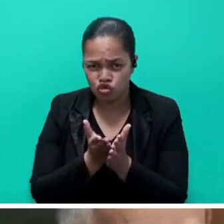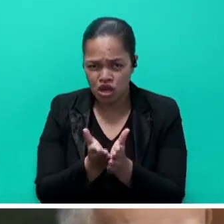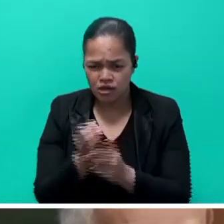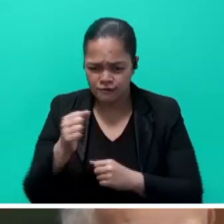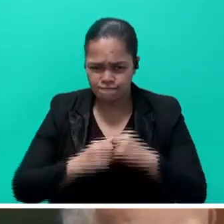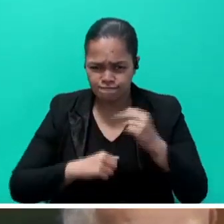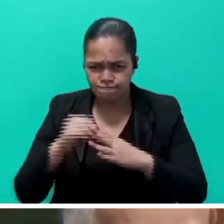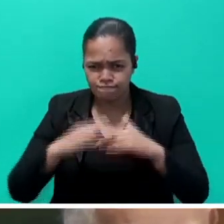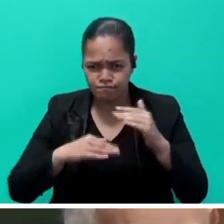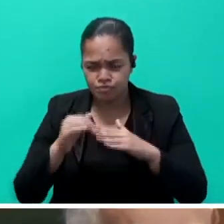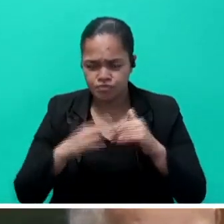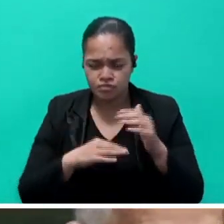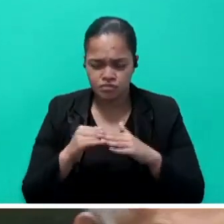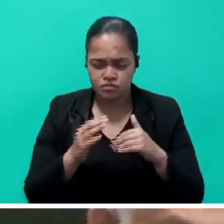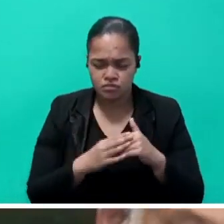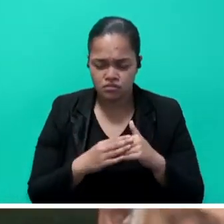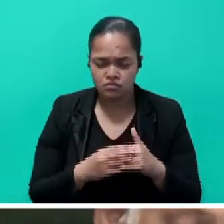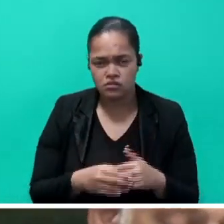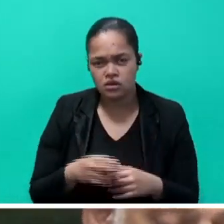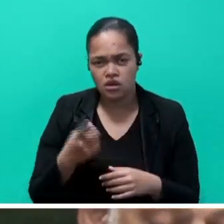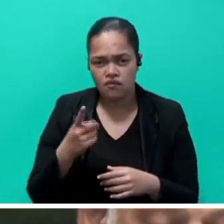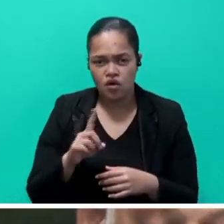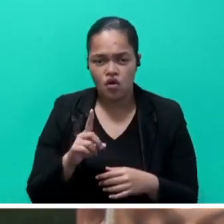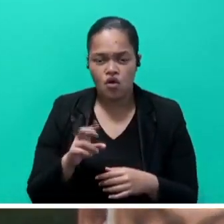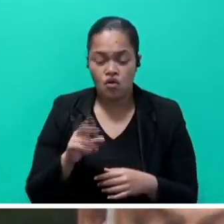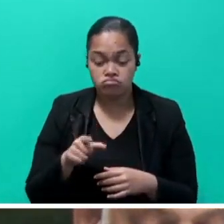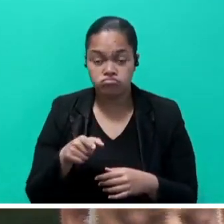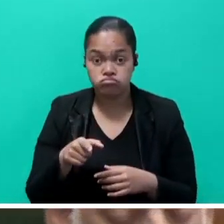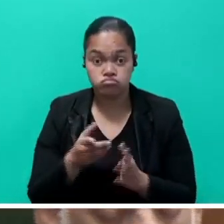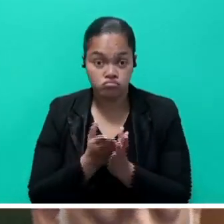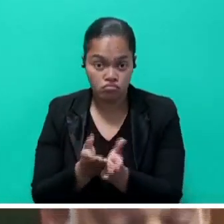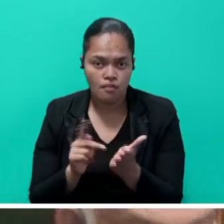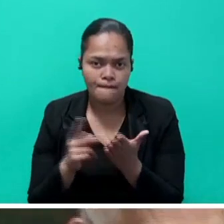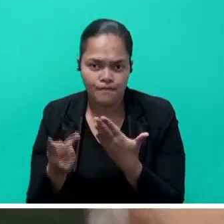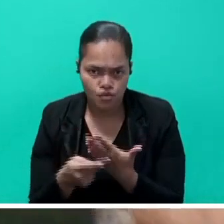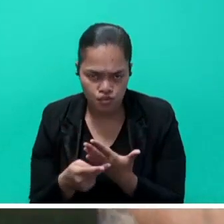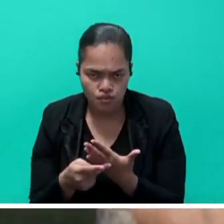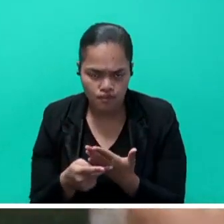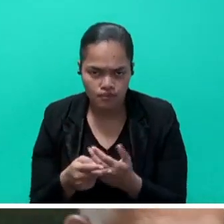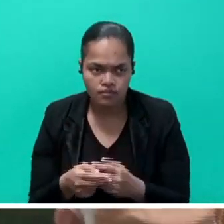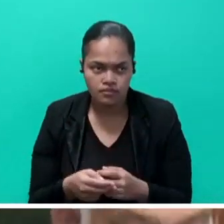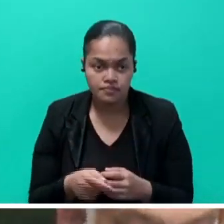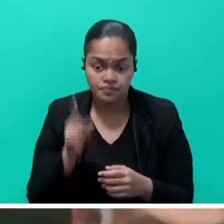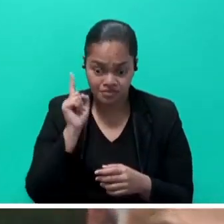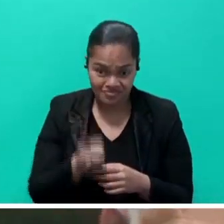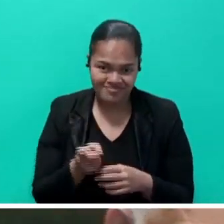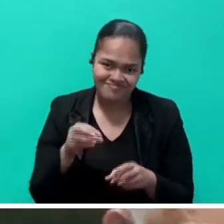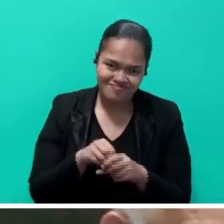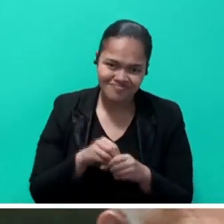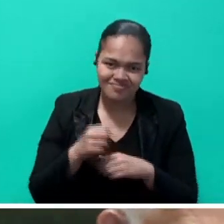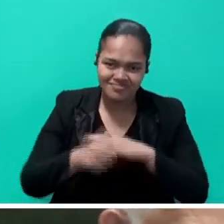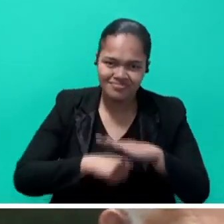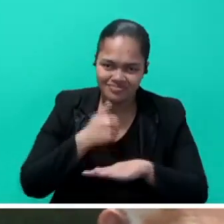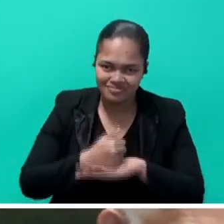development, maintenance and rehabilitation within our drainage scheme programs. These include the